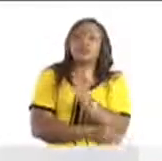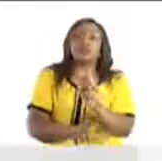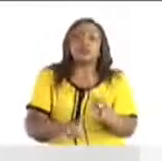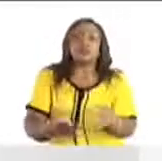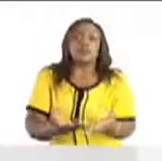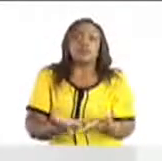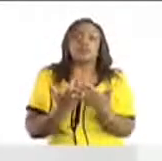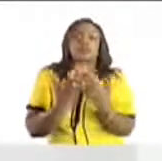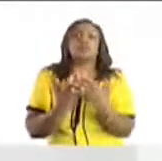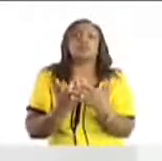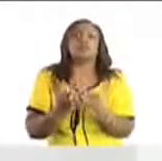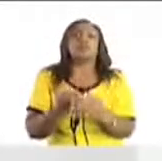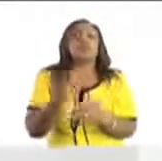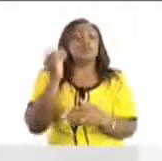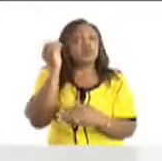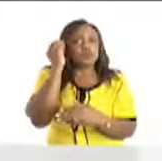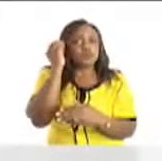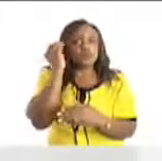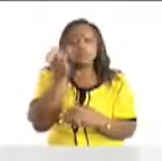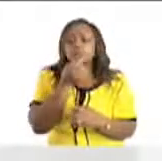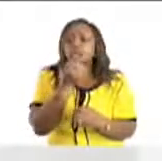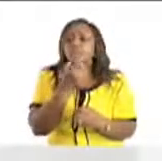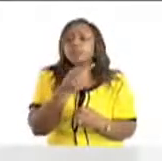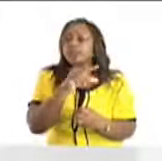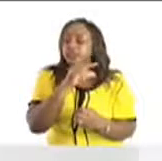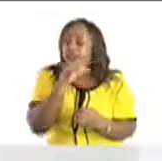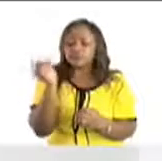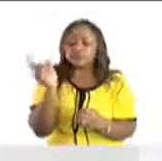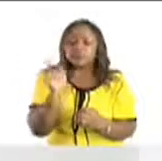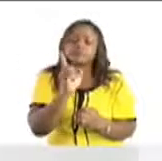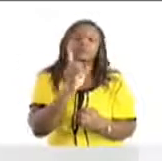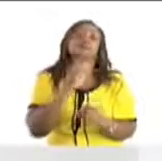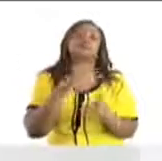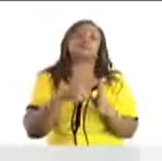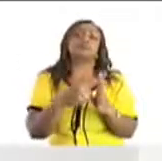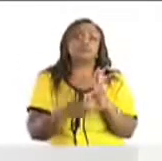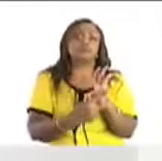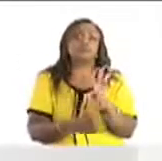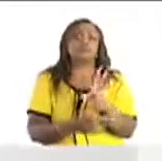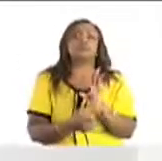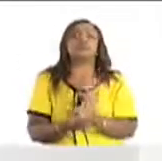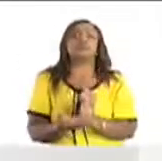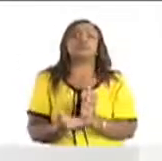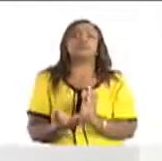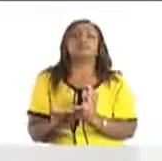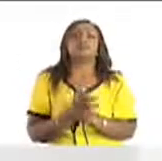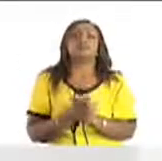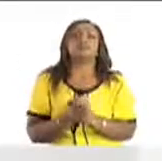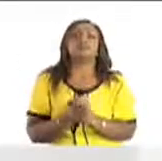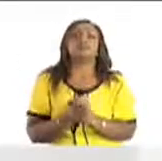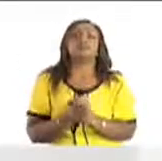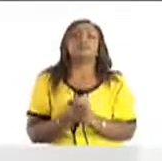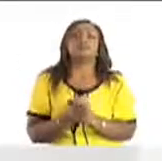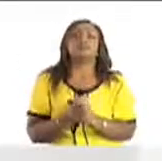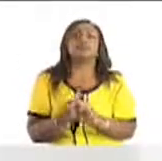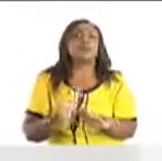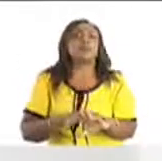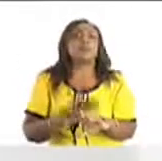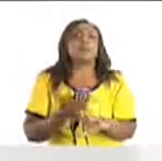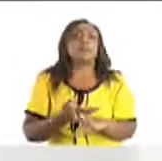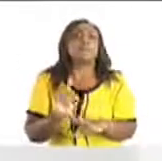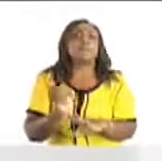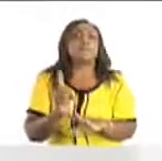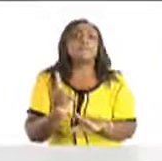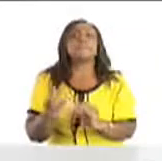vegetables. We know a lot of them. Will you be able to mention fruits